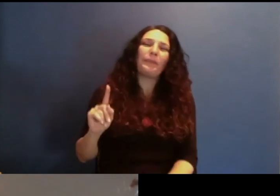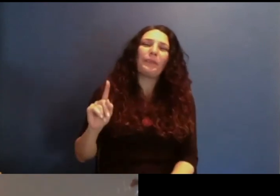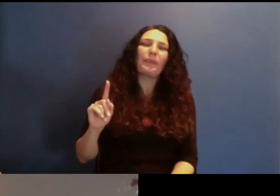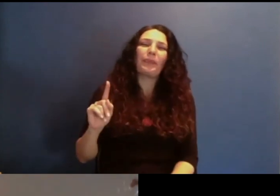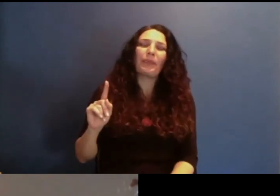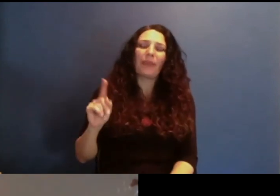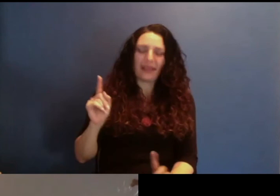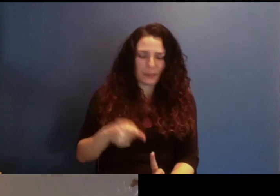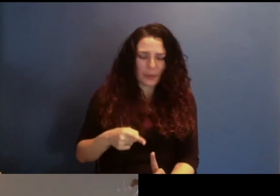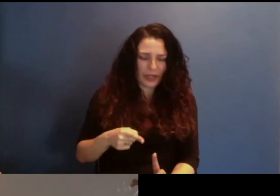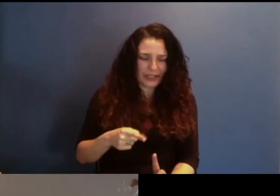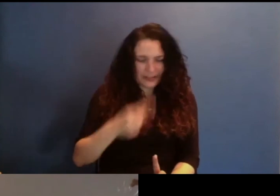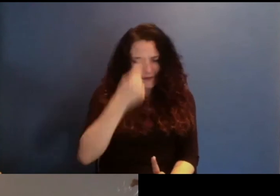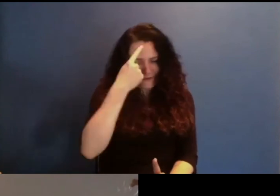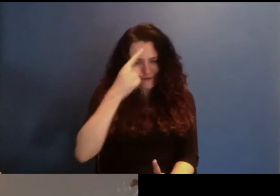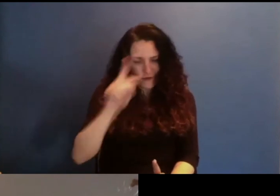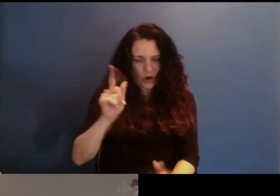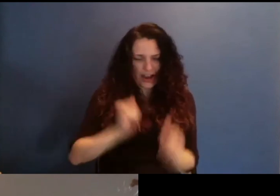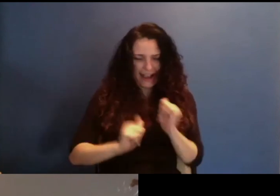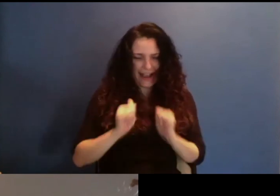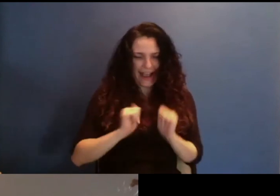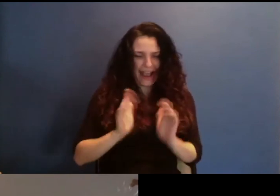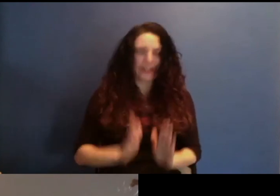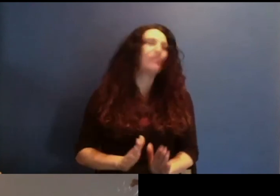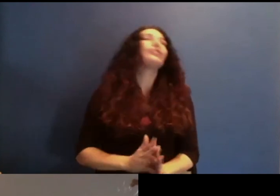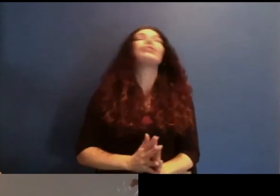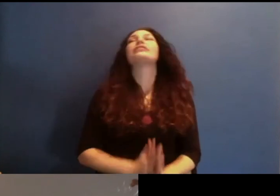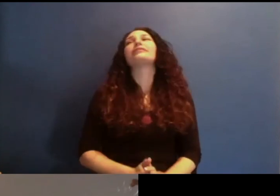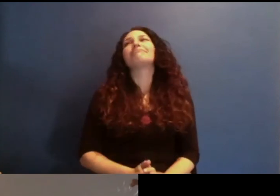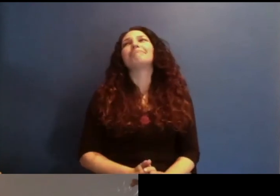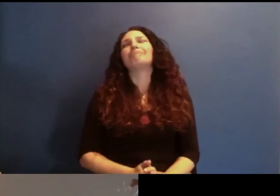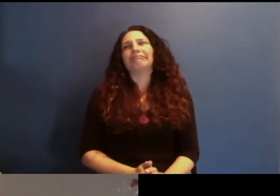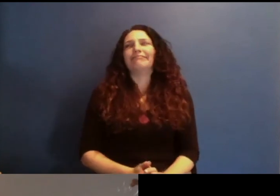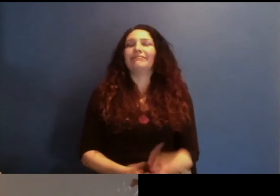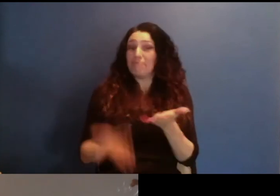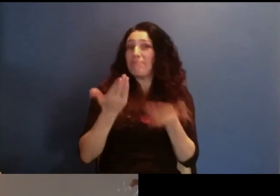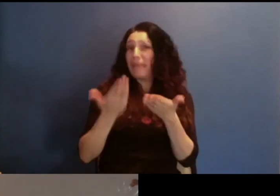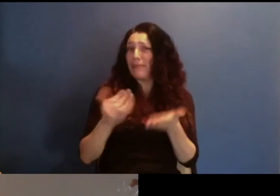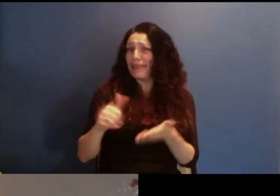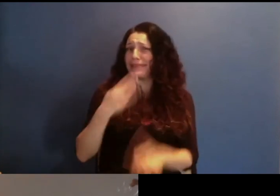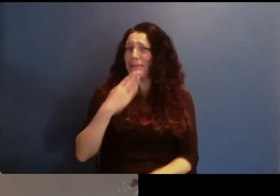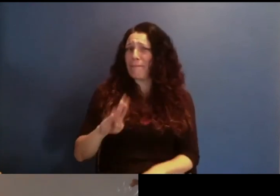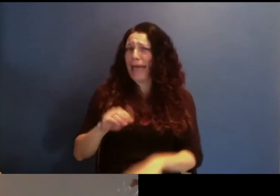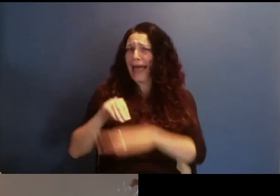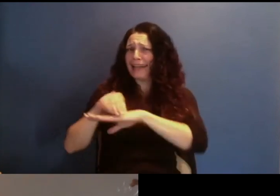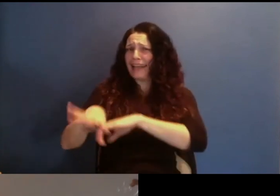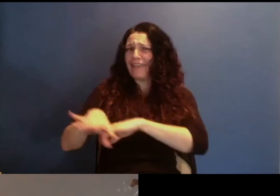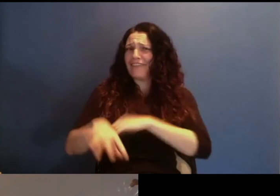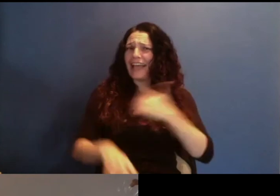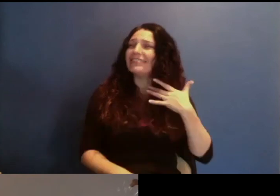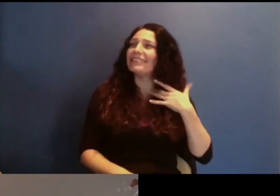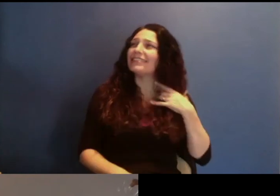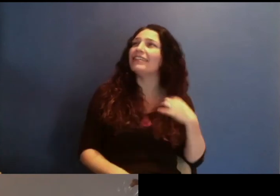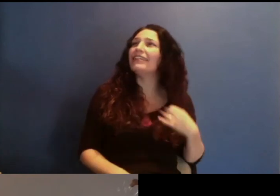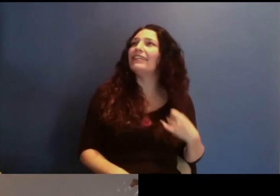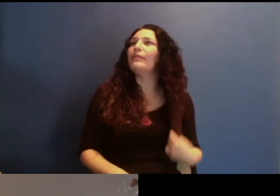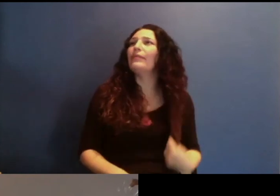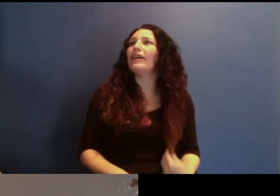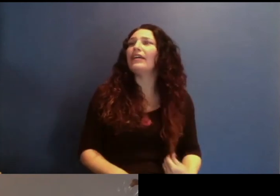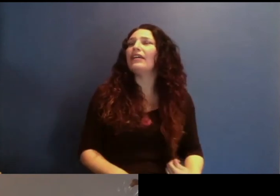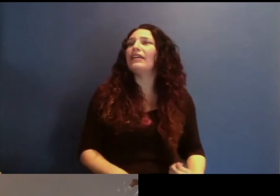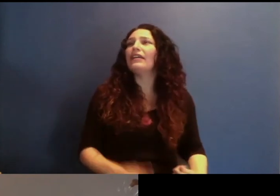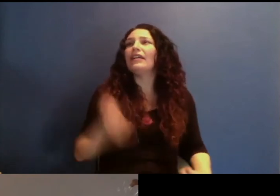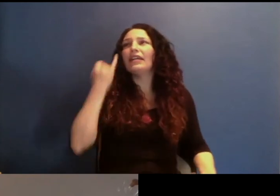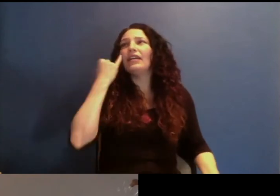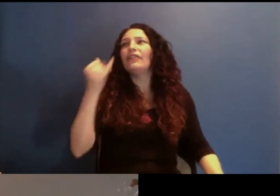for actors, this is probably bad advice, because to me, if you are someone who doesn't fit the traditional box